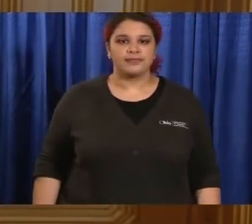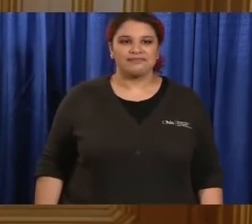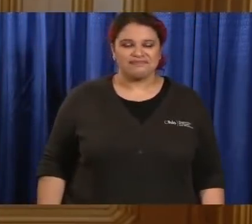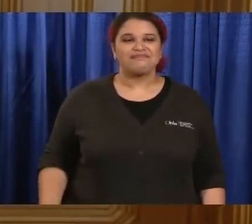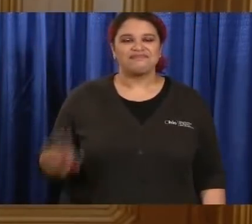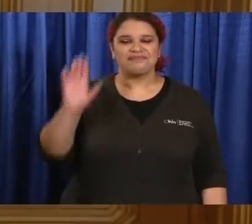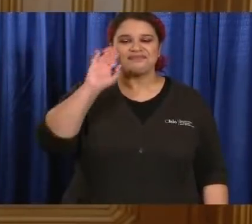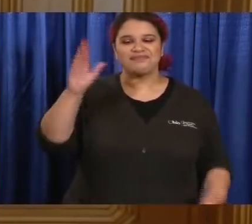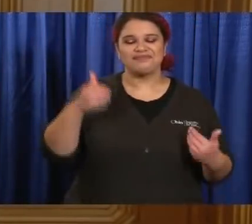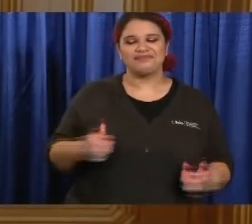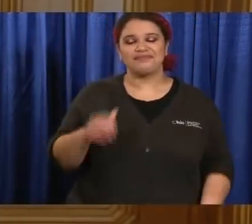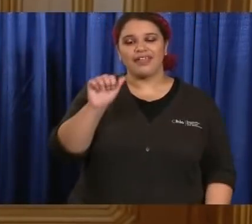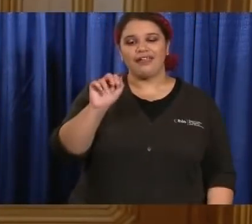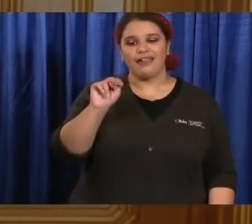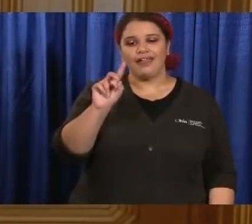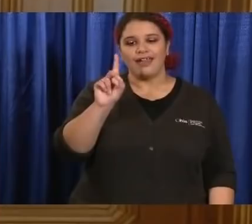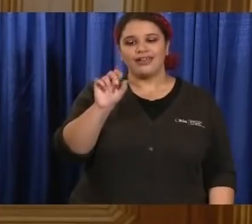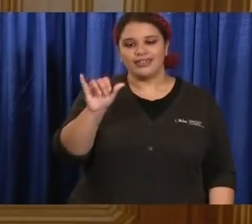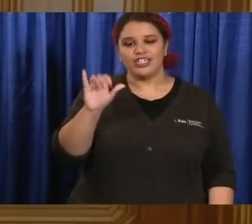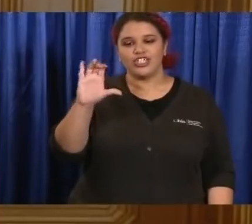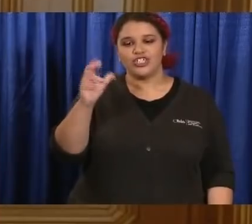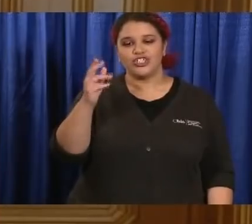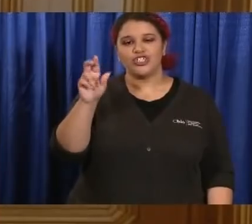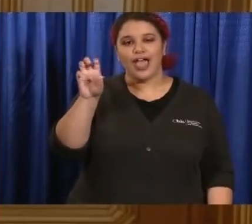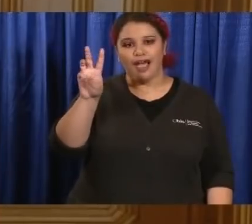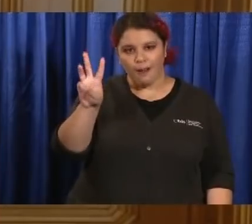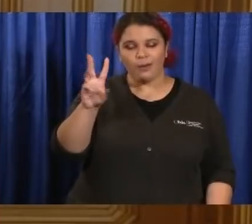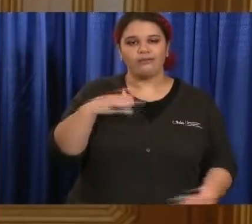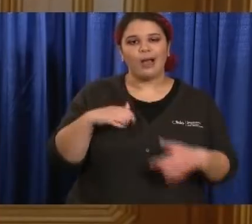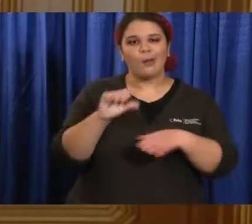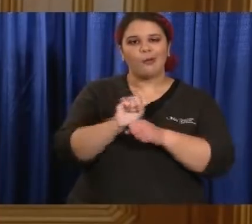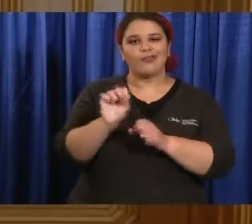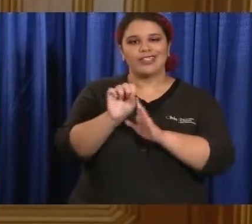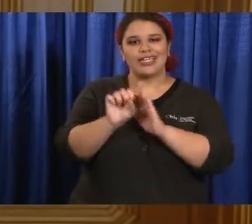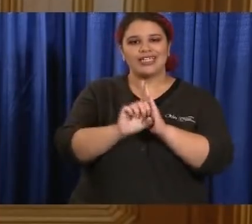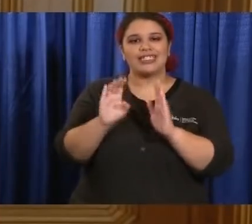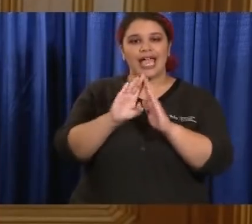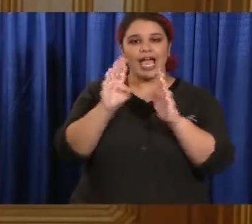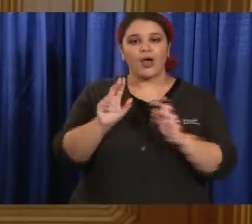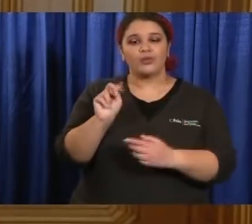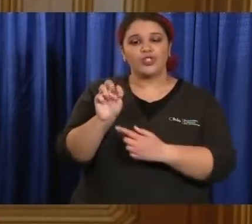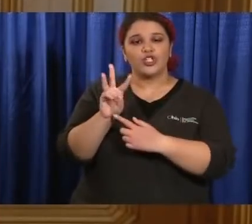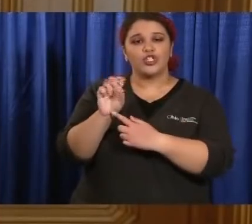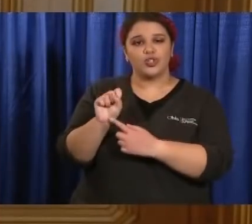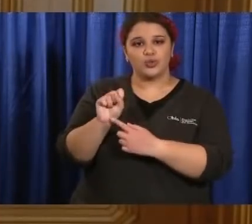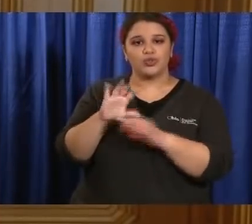Hi, everyone. Andy Chow with Ohio Public Radio and Television State House News Bureau. Question for Dr. Acton.